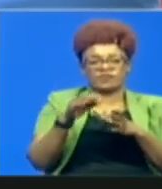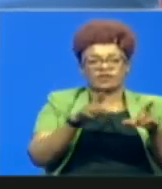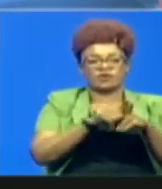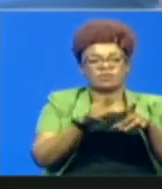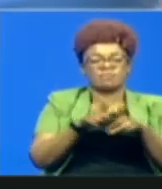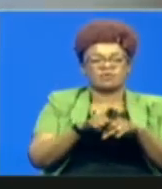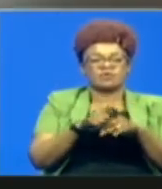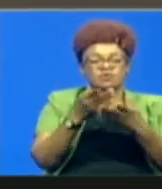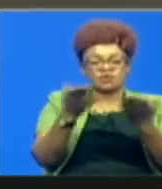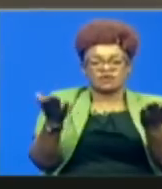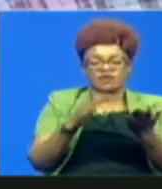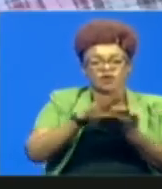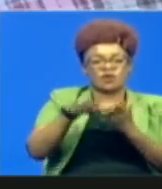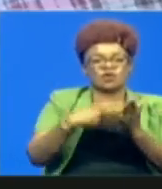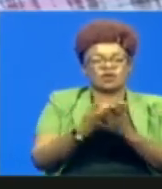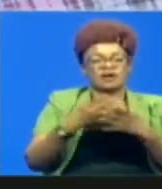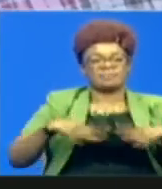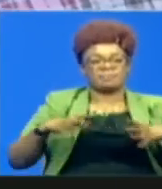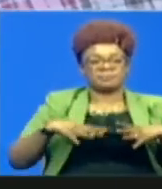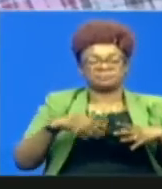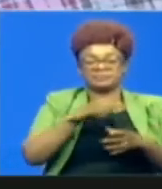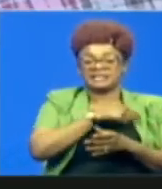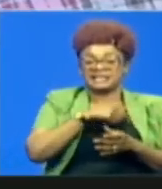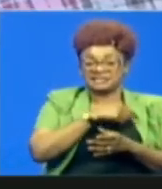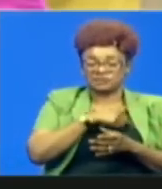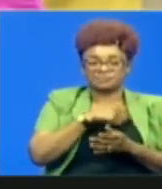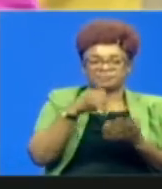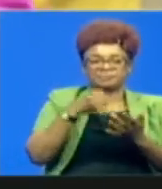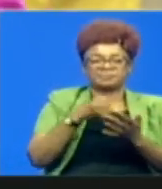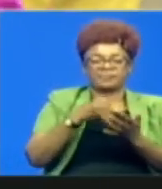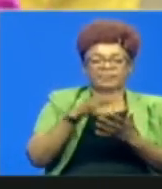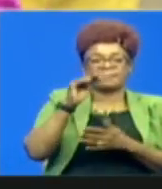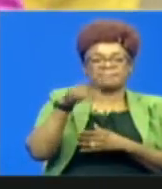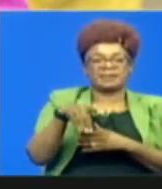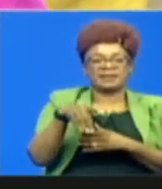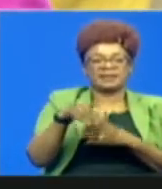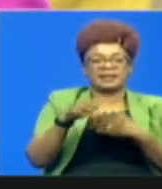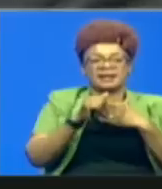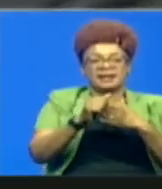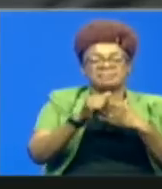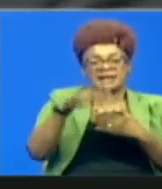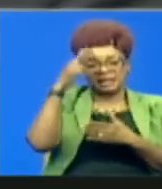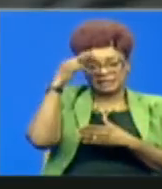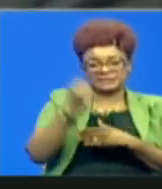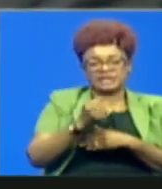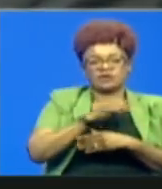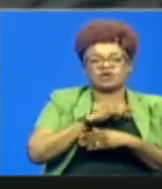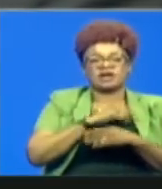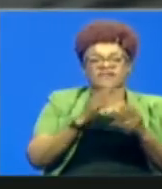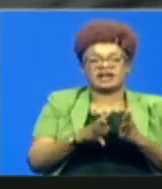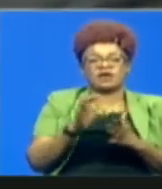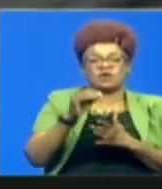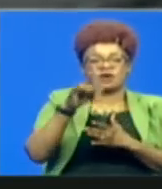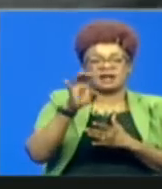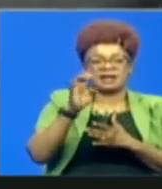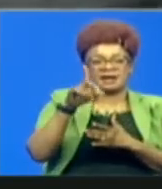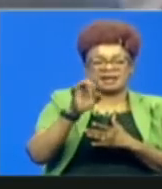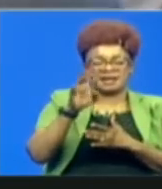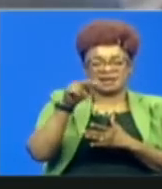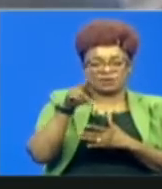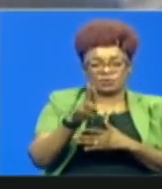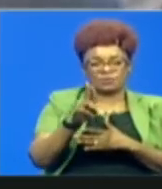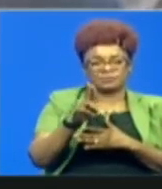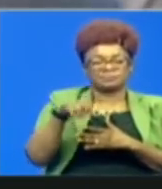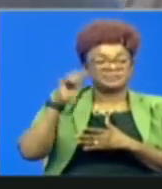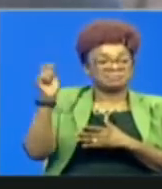all citizens. The delegation, which included members of parliament, was led by Kajiado Governor Joseph Olelenku. Now, President